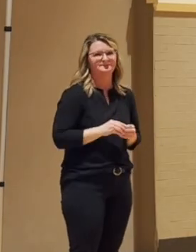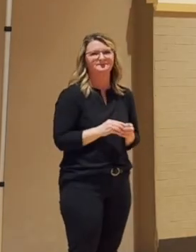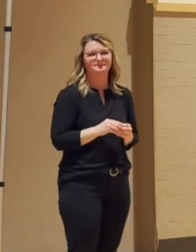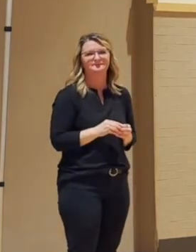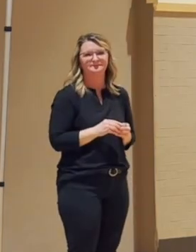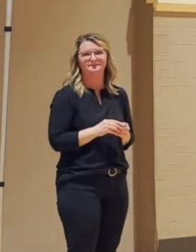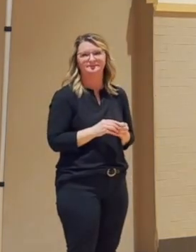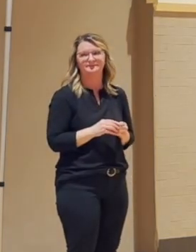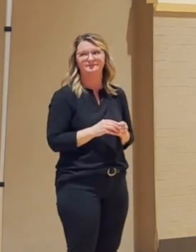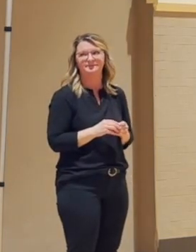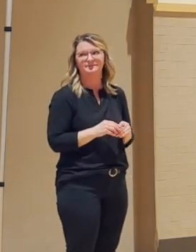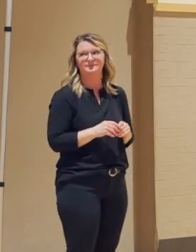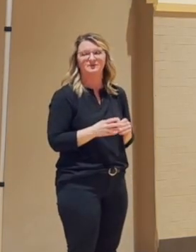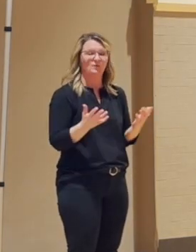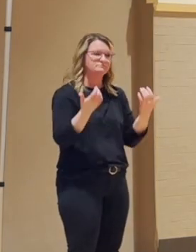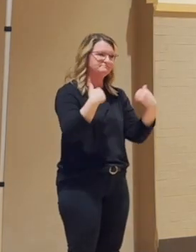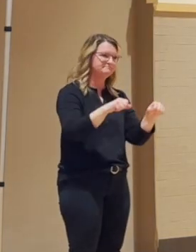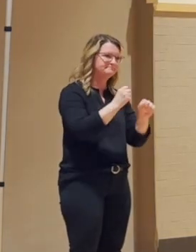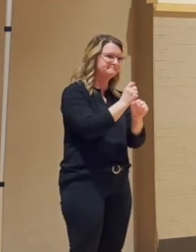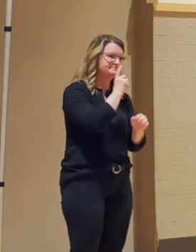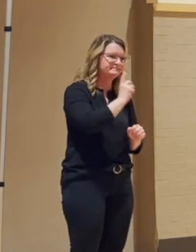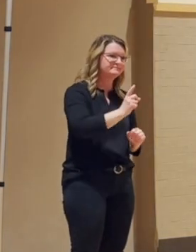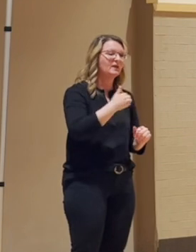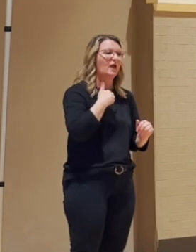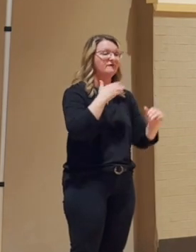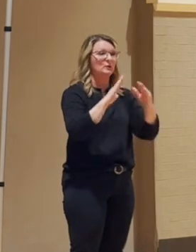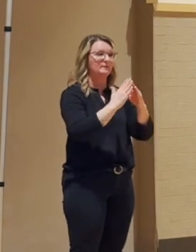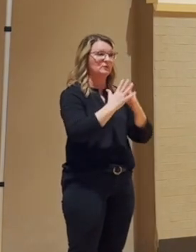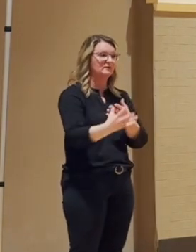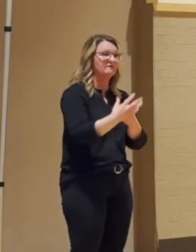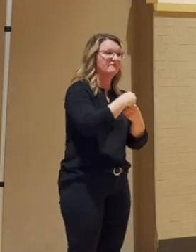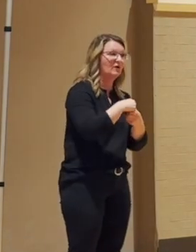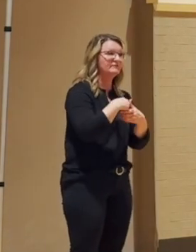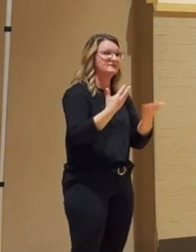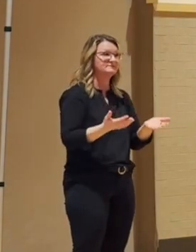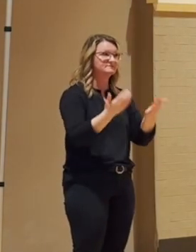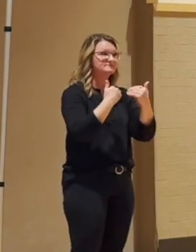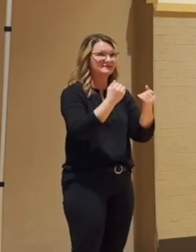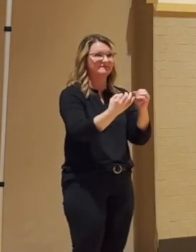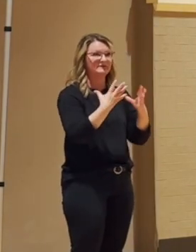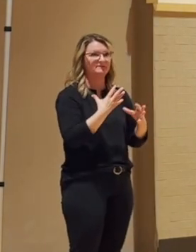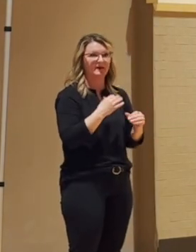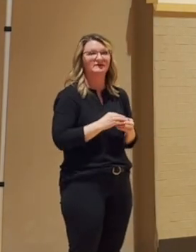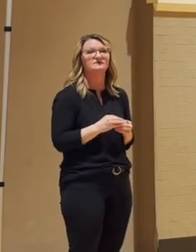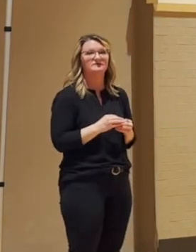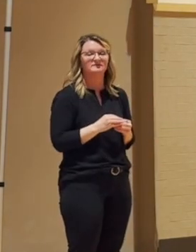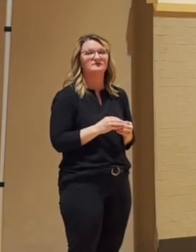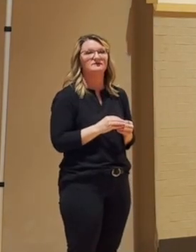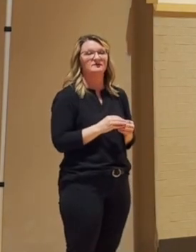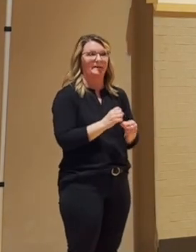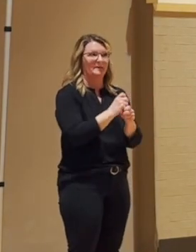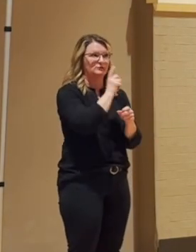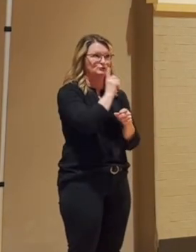So we, we're looking at trying to make sure that we have community involvement and engagement, and then we're